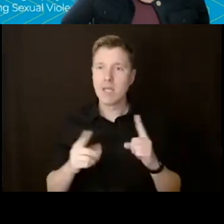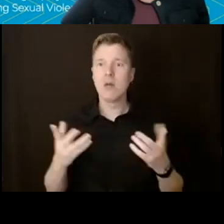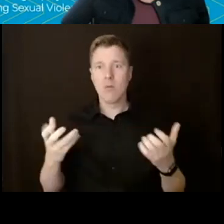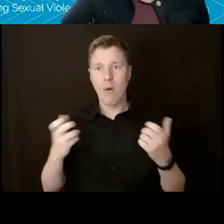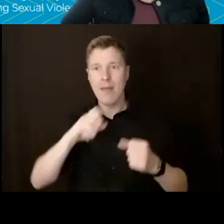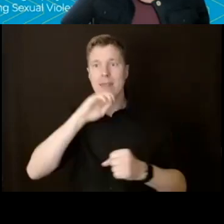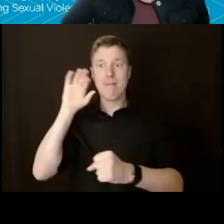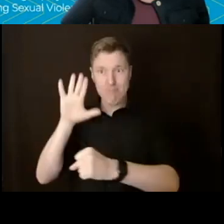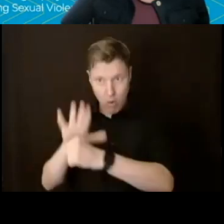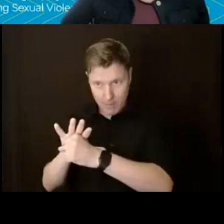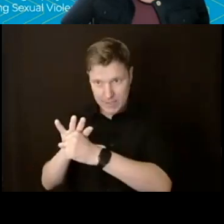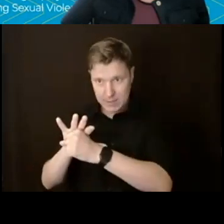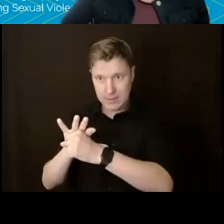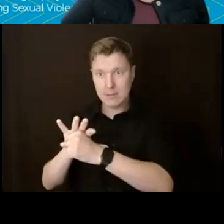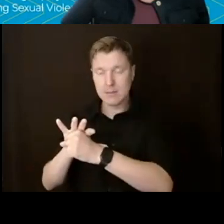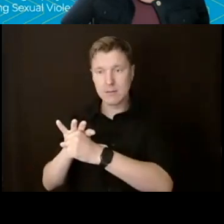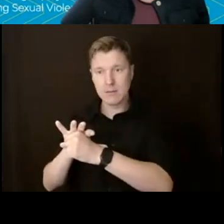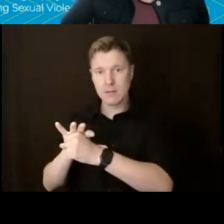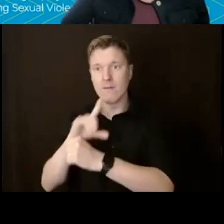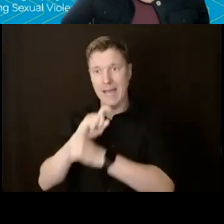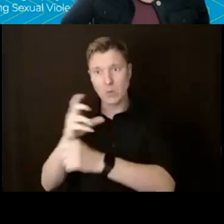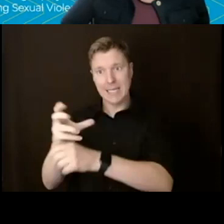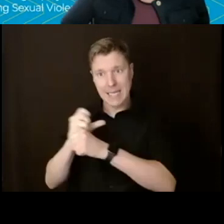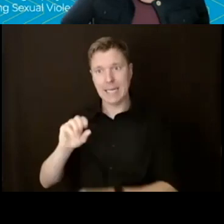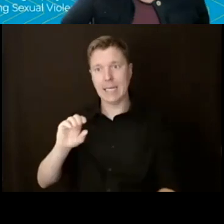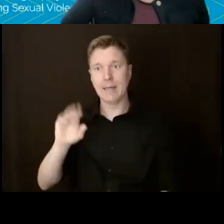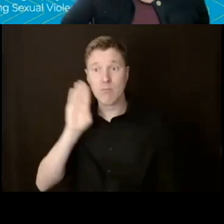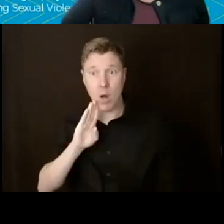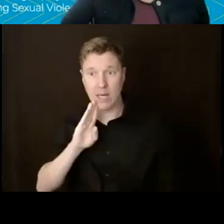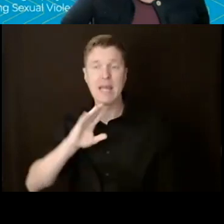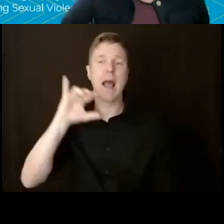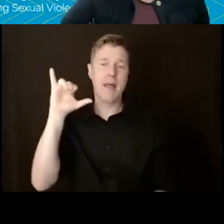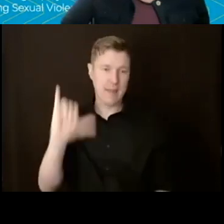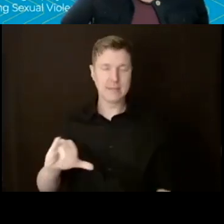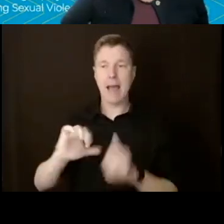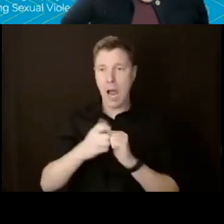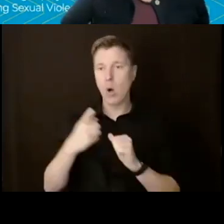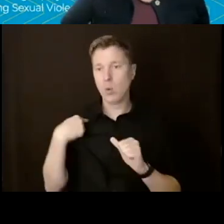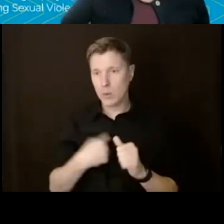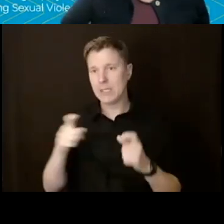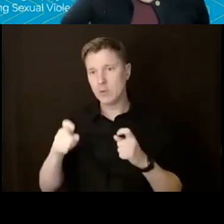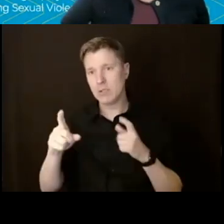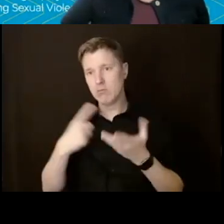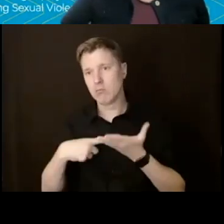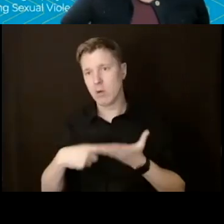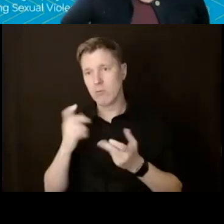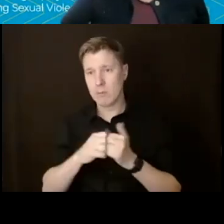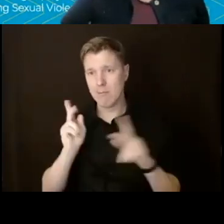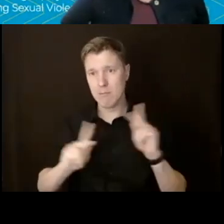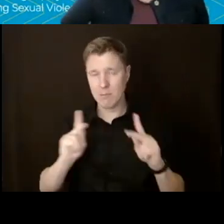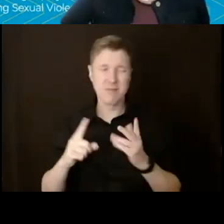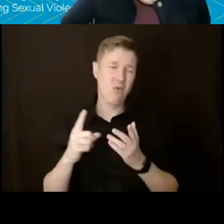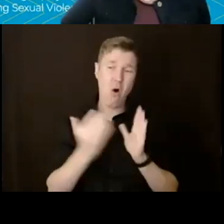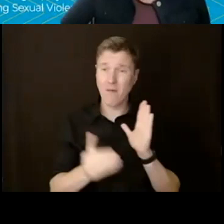of brownies. That is exactly how we need to be talking to folks. Way too often, we talk to people